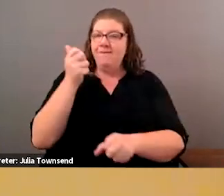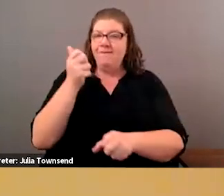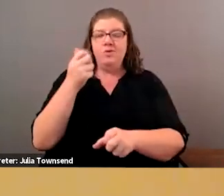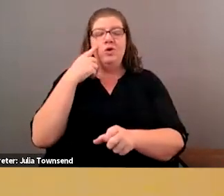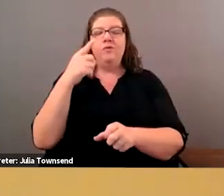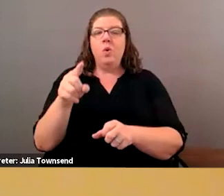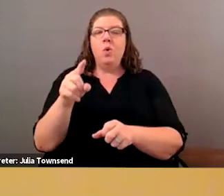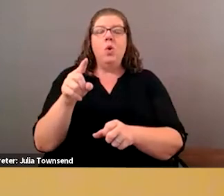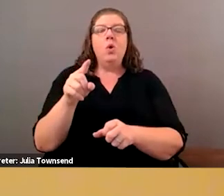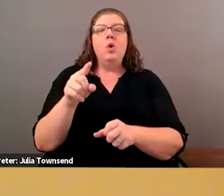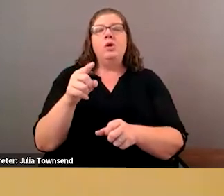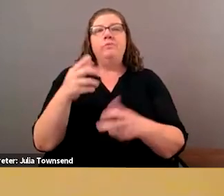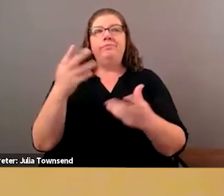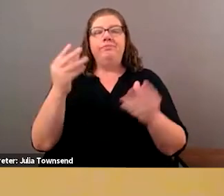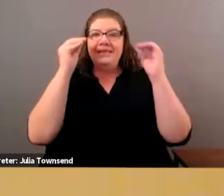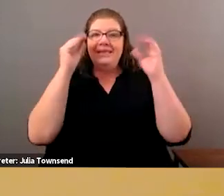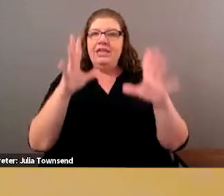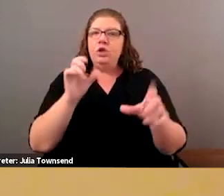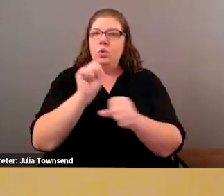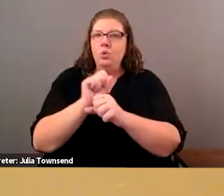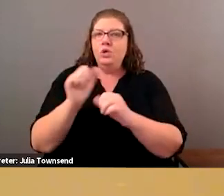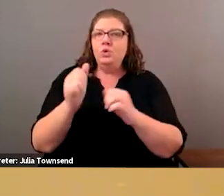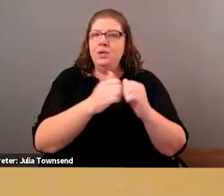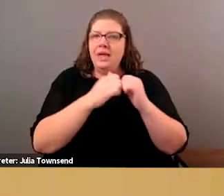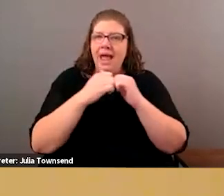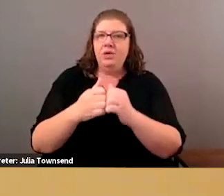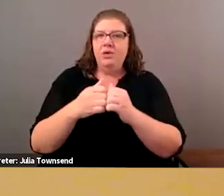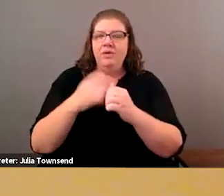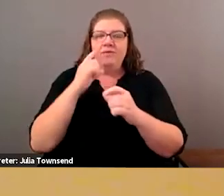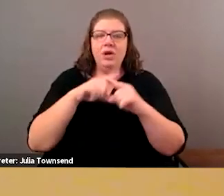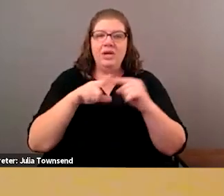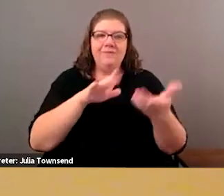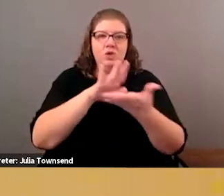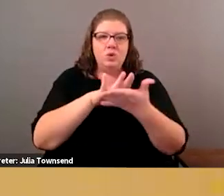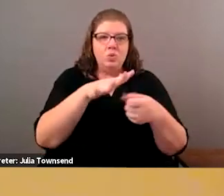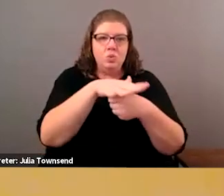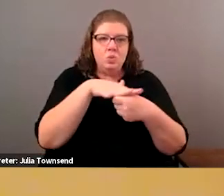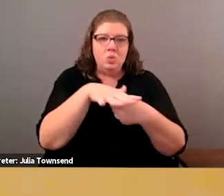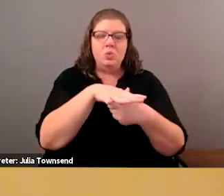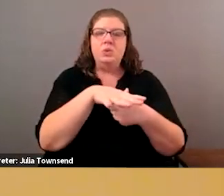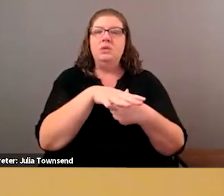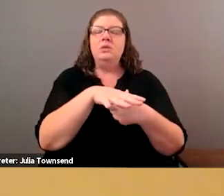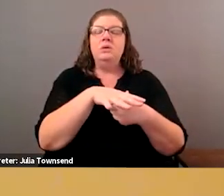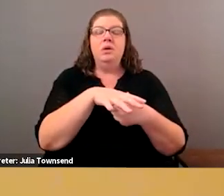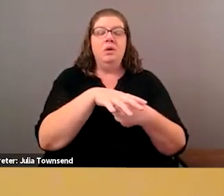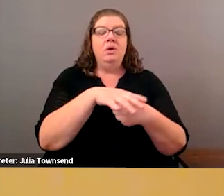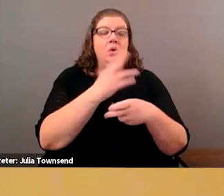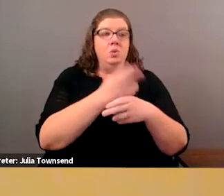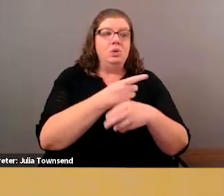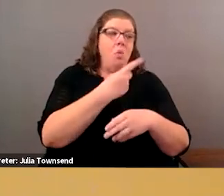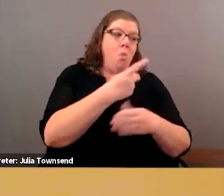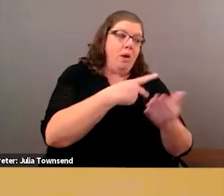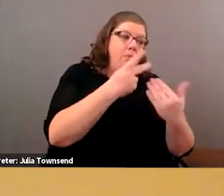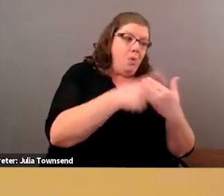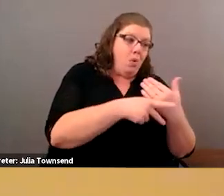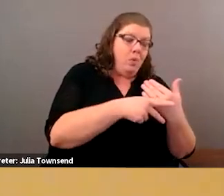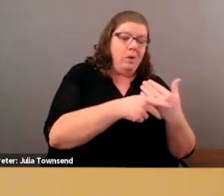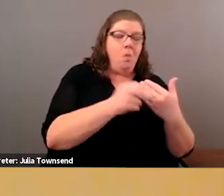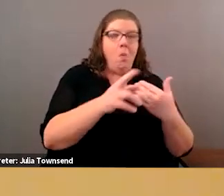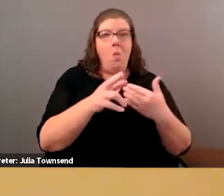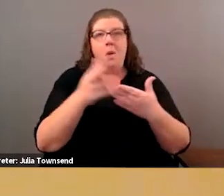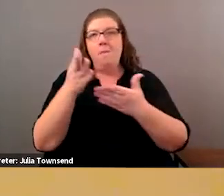for teachers to work together, for sites who maybe were using one program or a mixture of